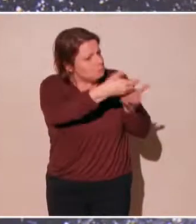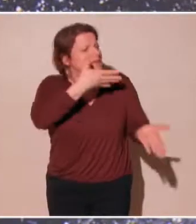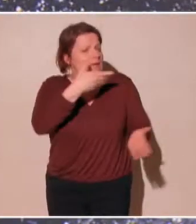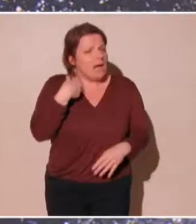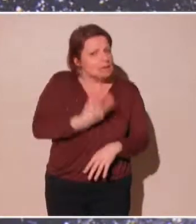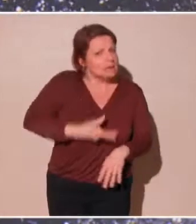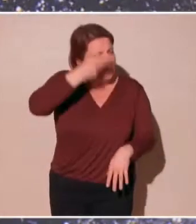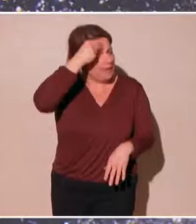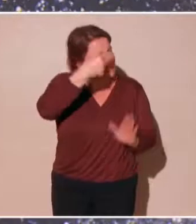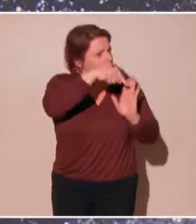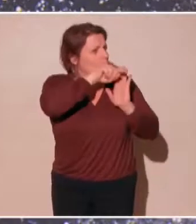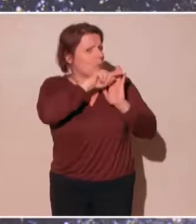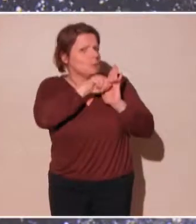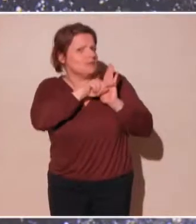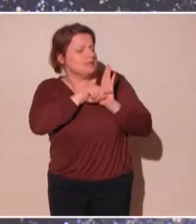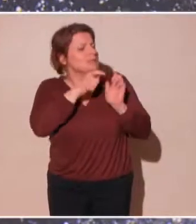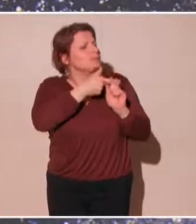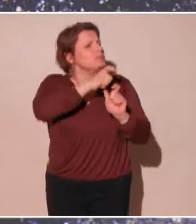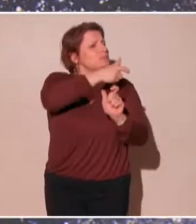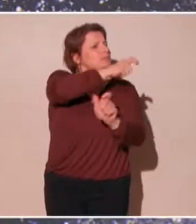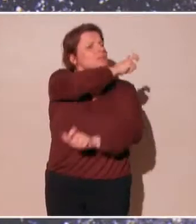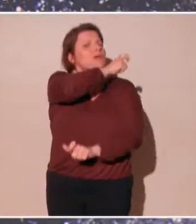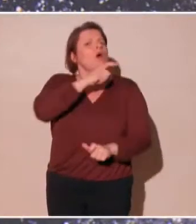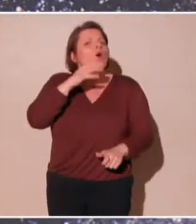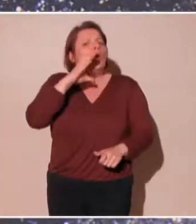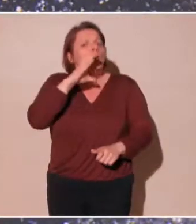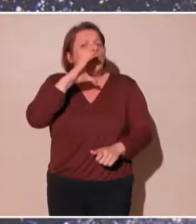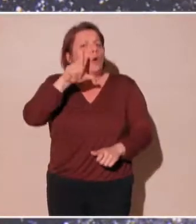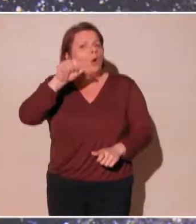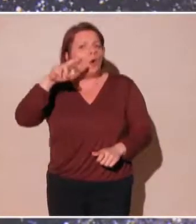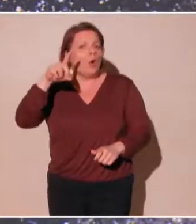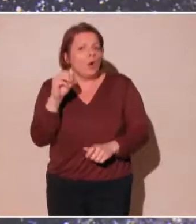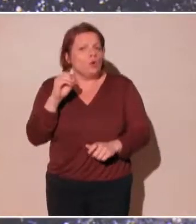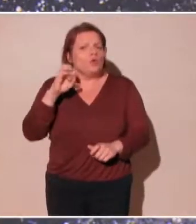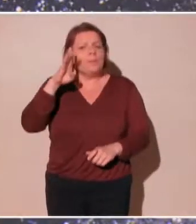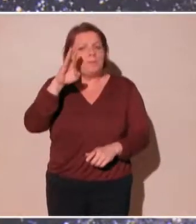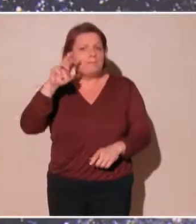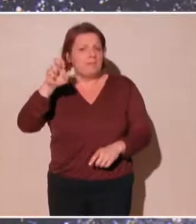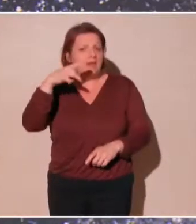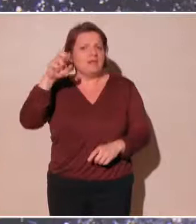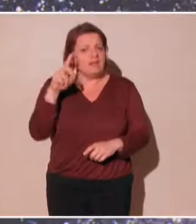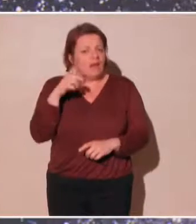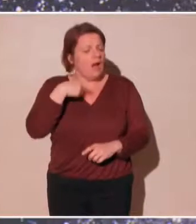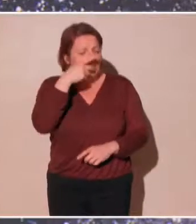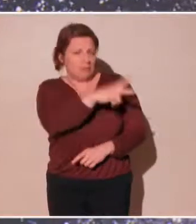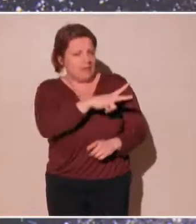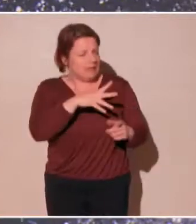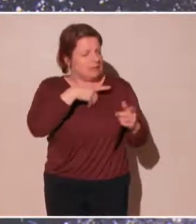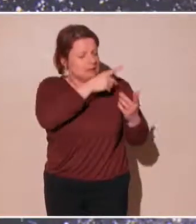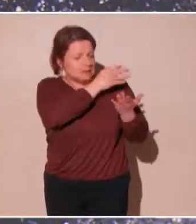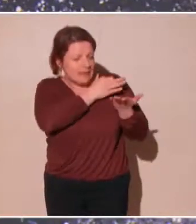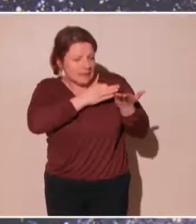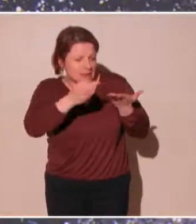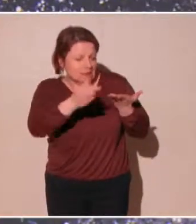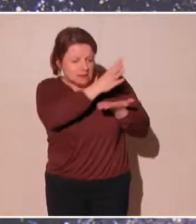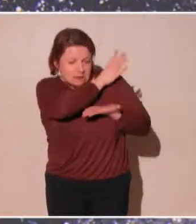said, Commissioner, and also what you said, Administrator. Following in the steps of Claude Bernard